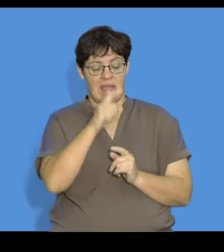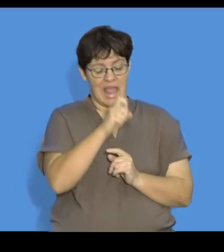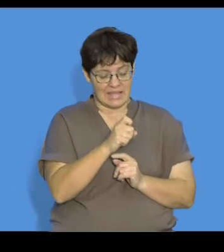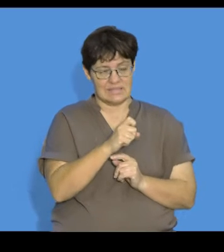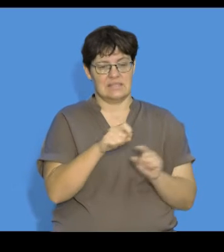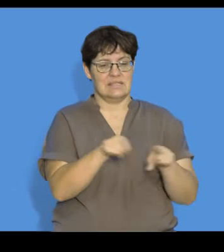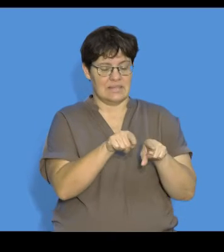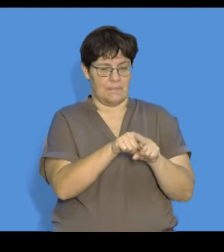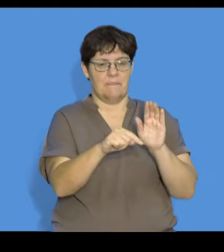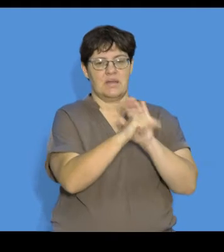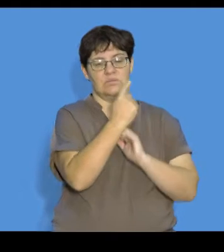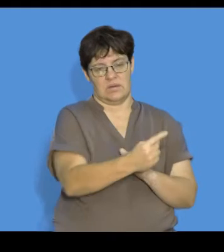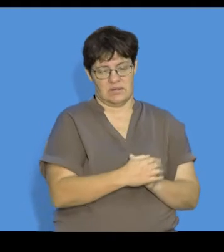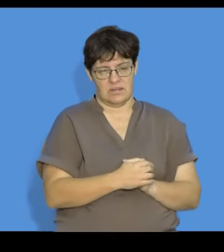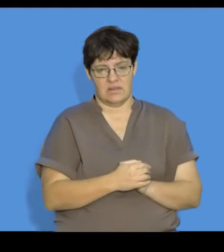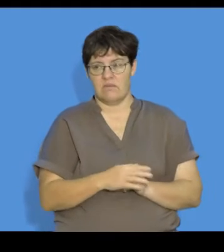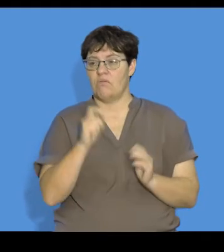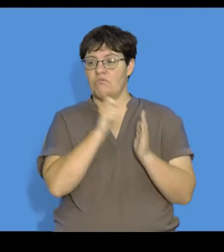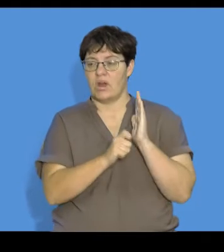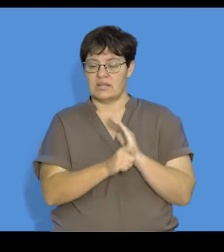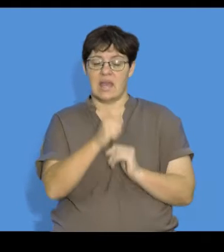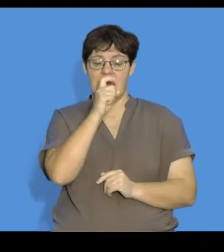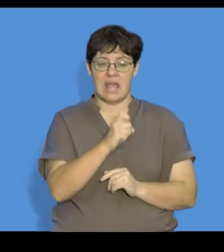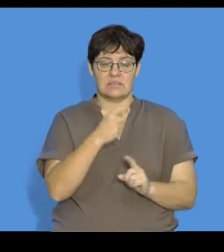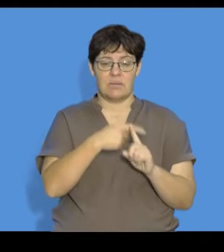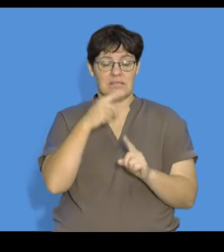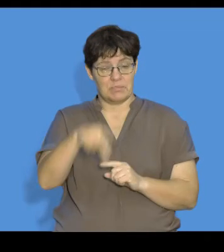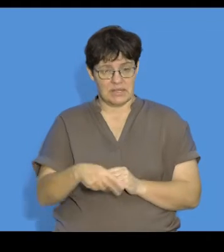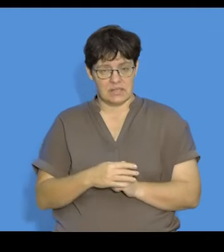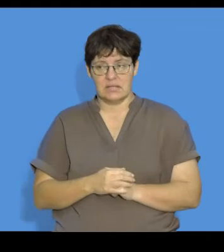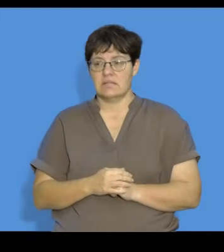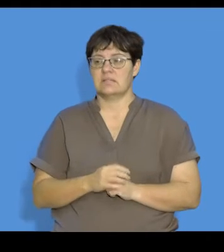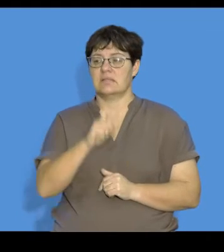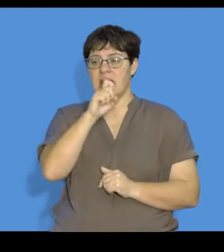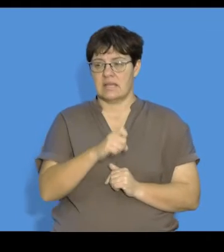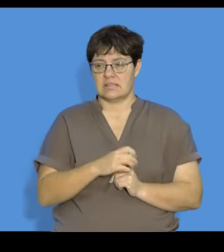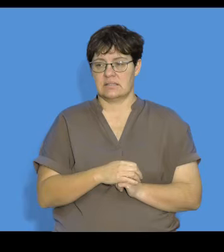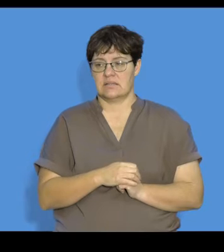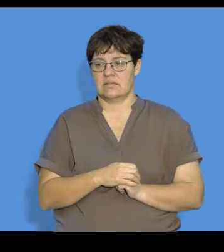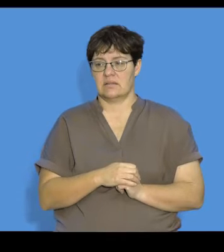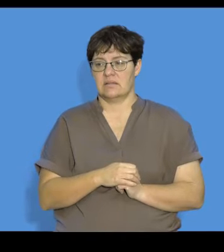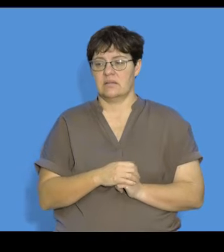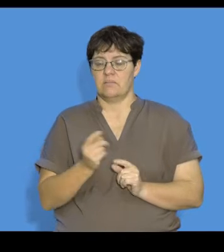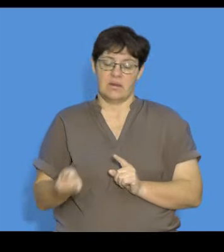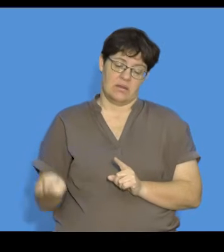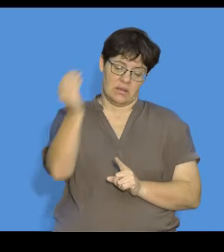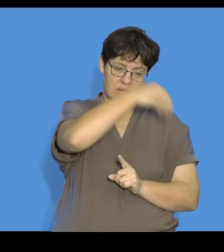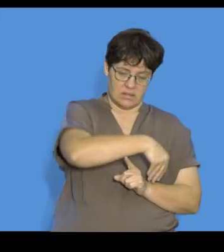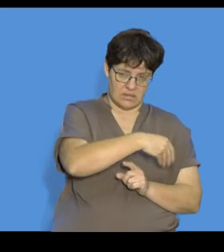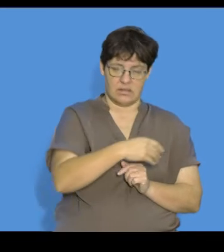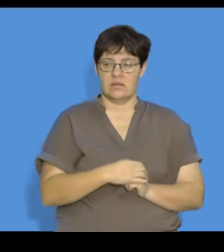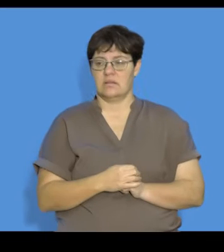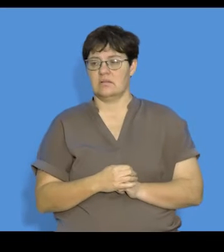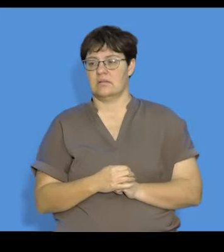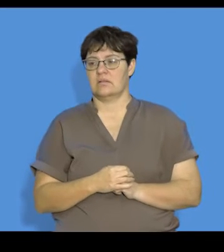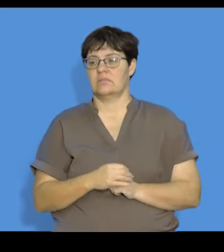point will be x equals to minus 1. If I want to write it as x plus p, it will be x. Then the minus 1